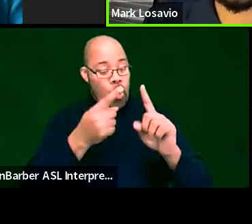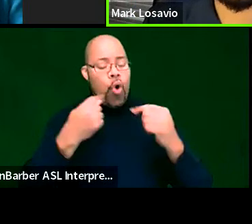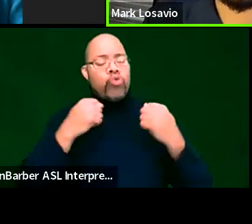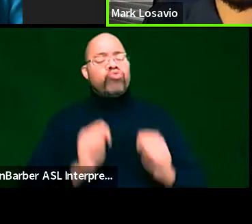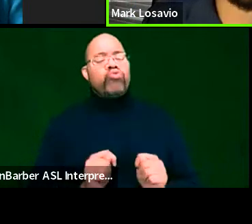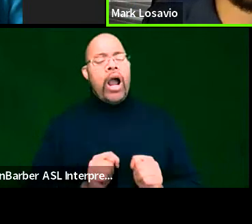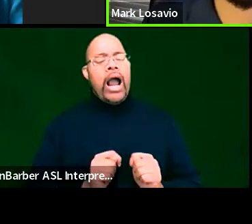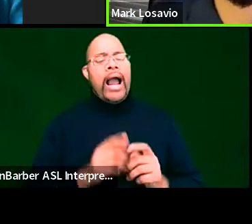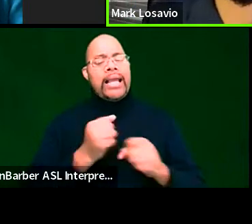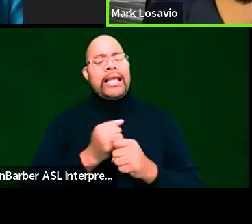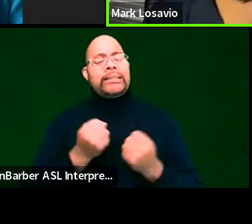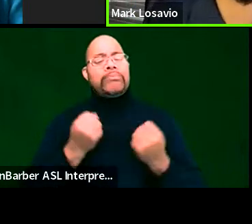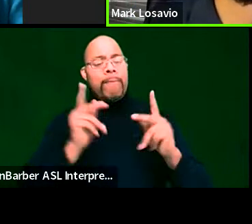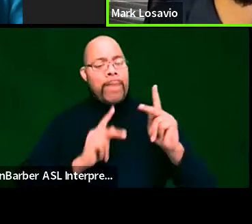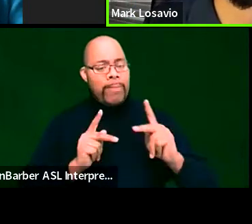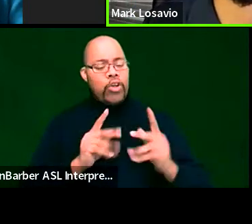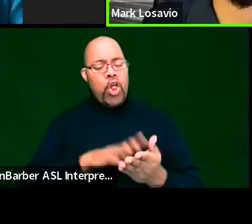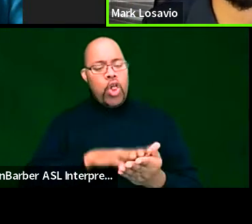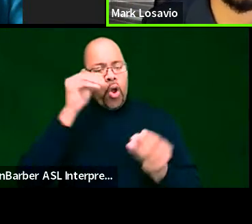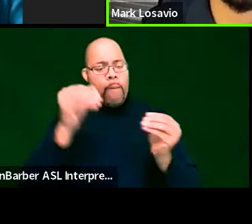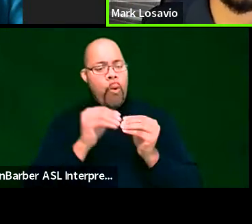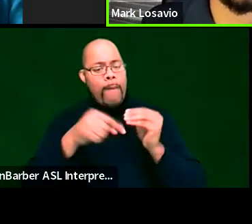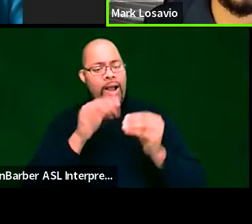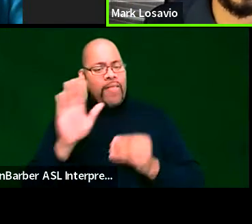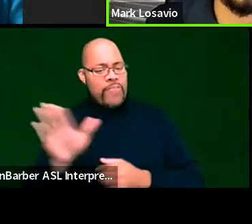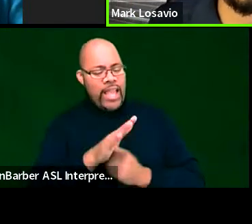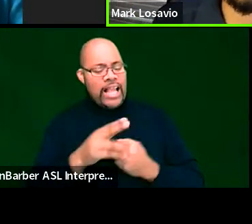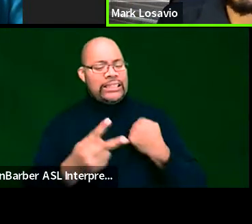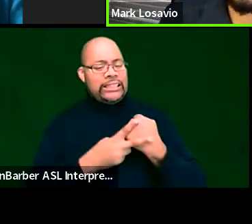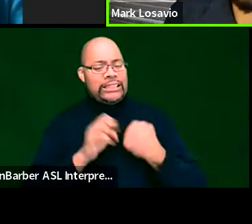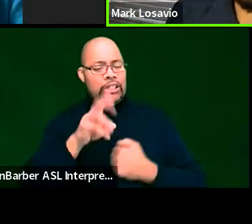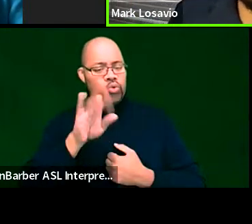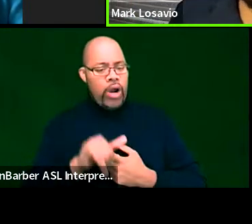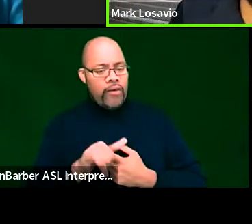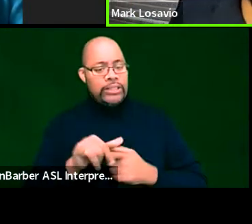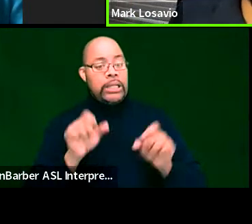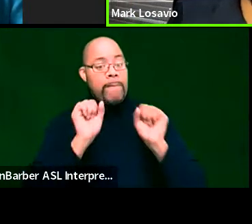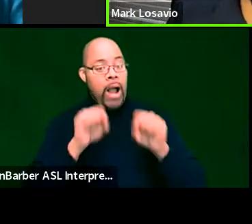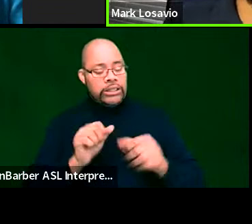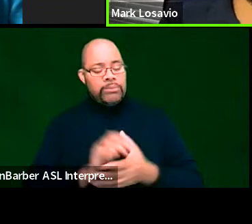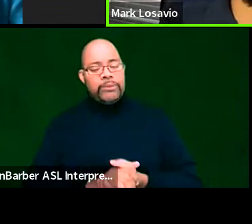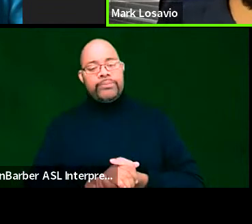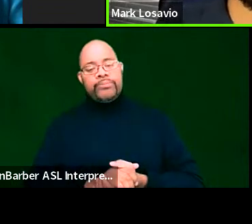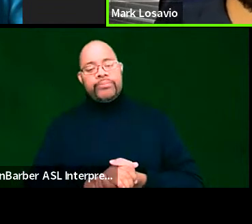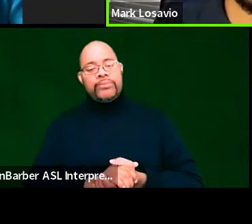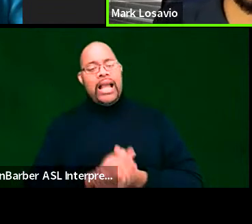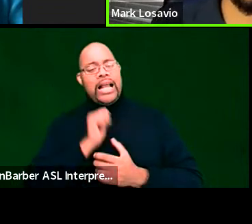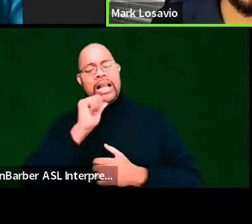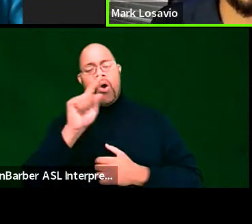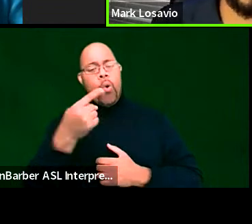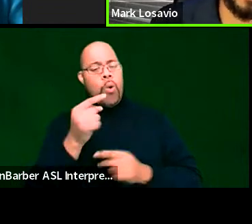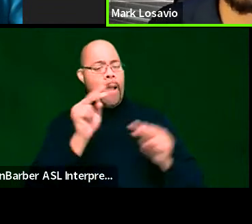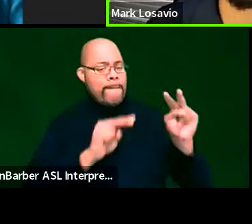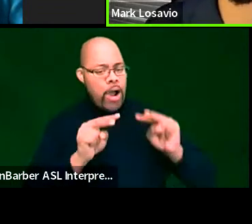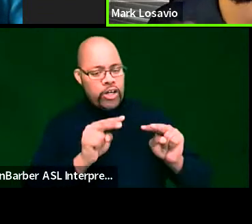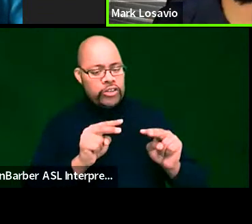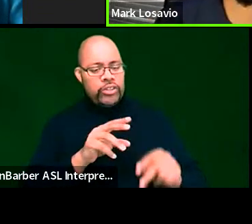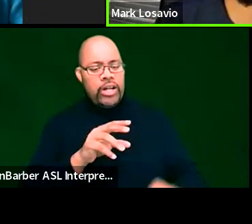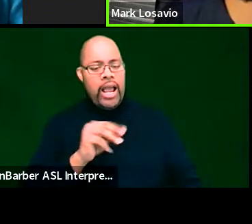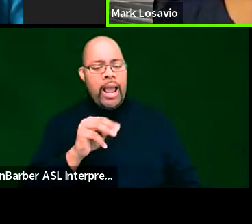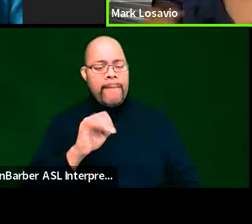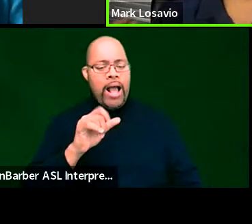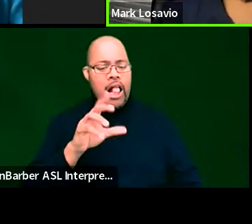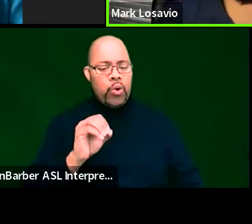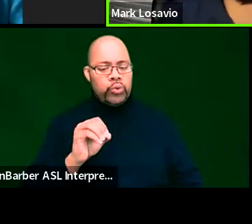and get as many people to learn more about their sanctuaries as possible. And not just Monitor and Mallows Bay, but all